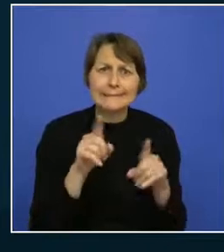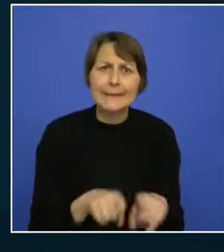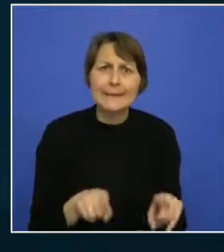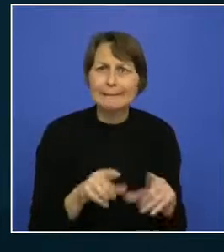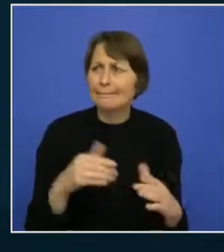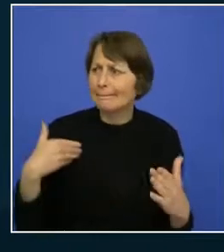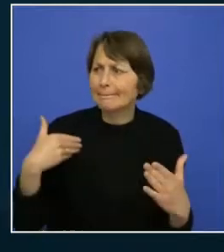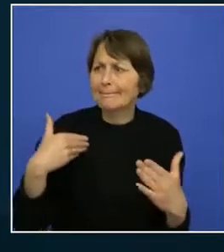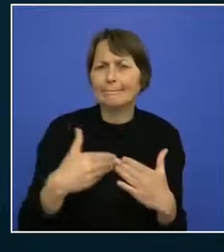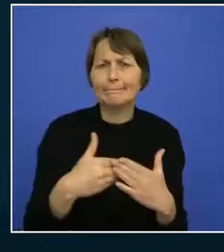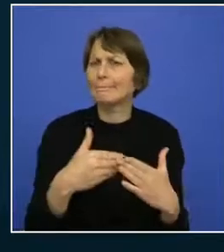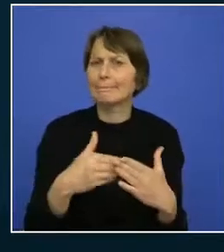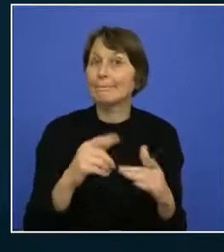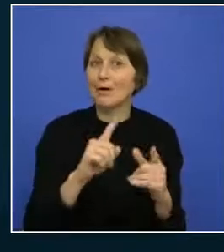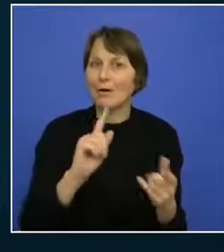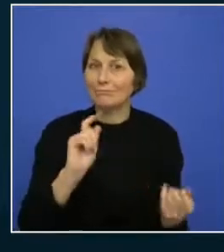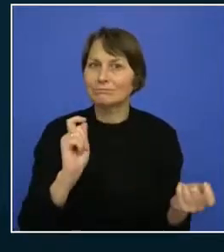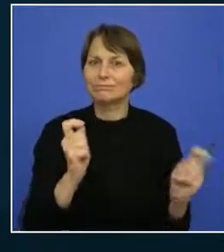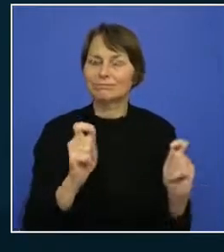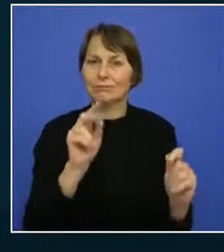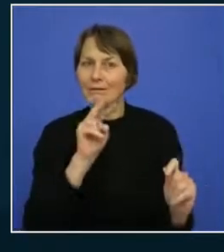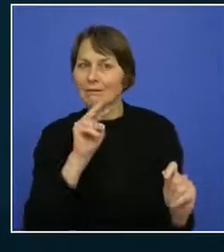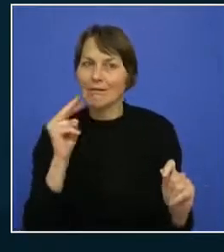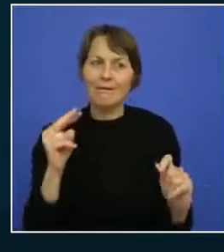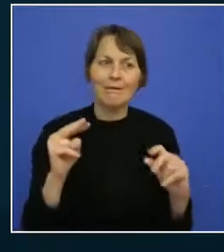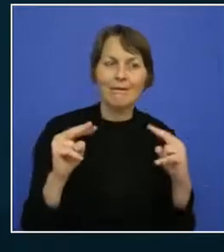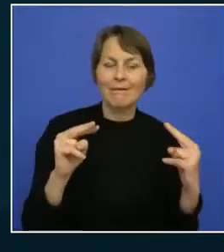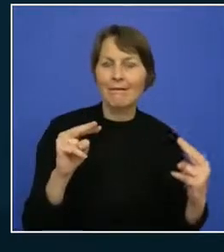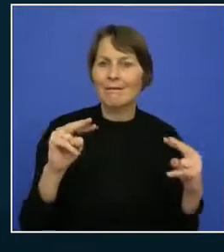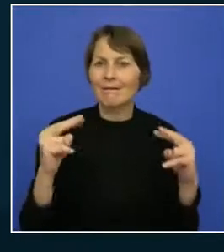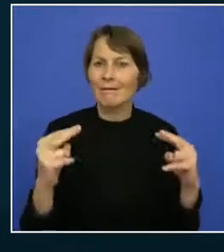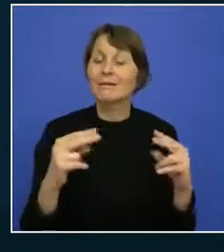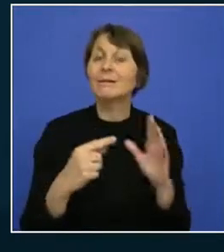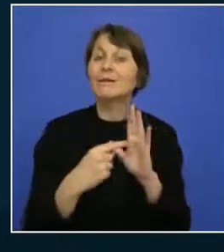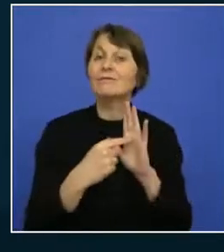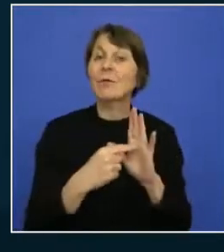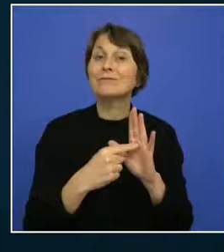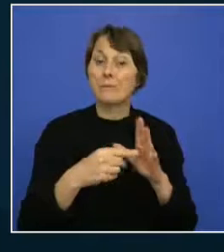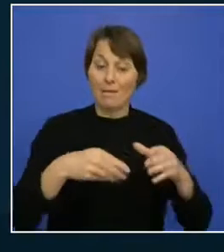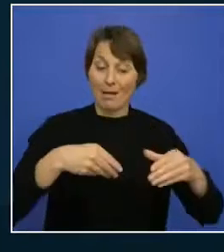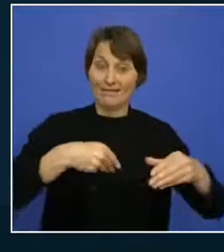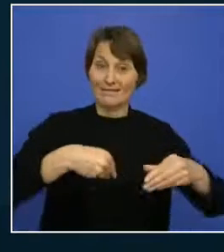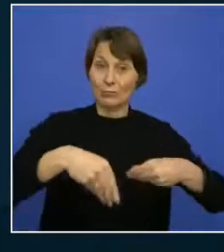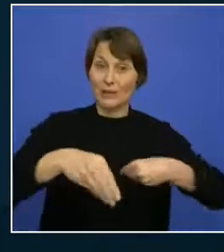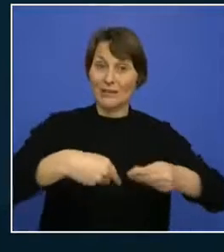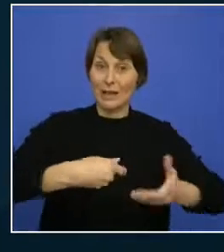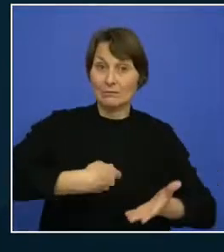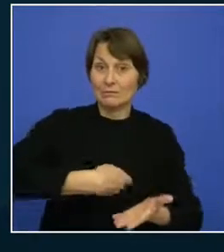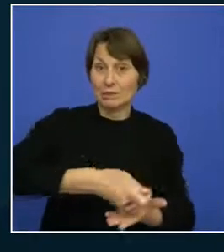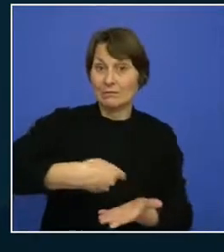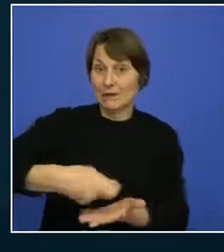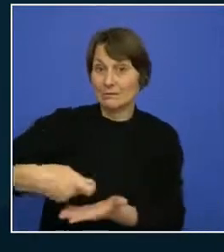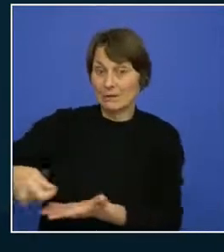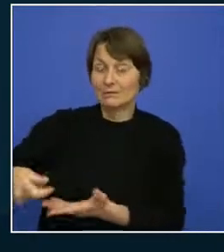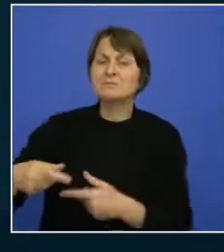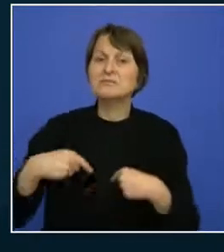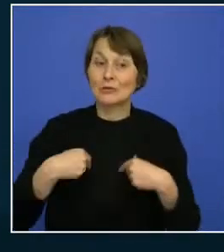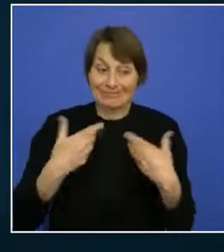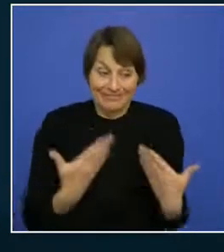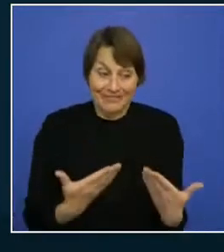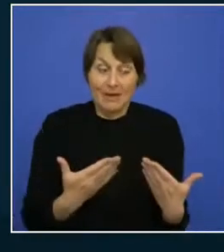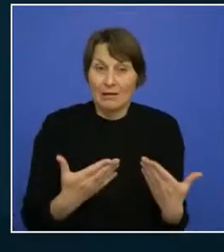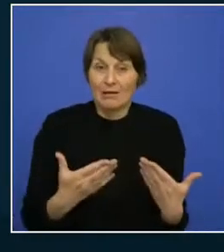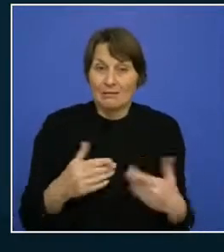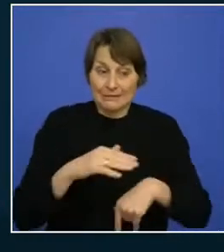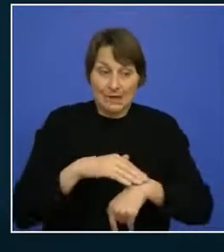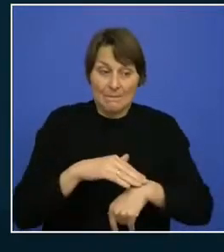The sense of you're thinking about retail, especially in our situation that we're in with the pandemic. Now